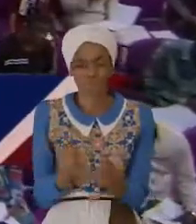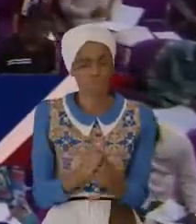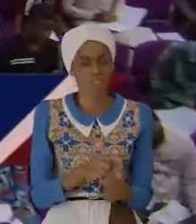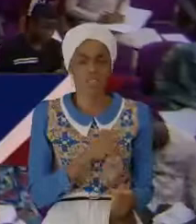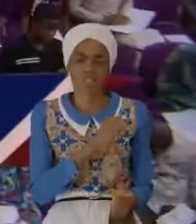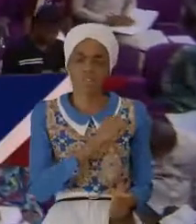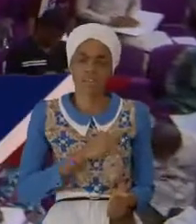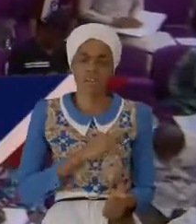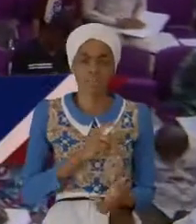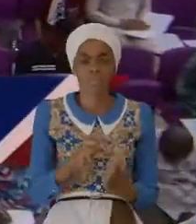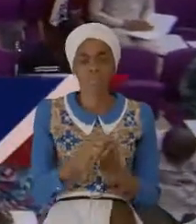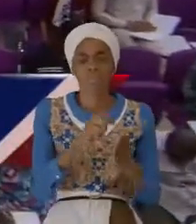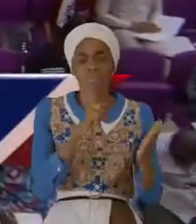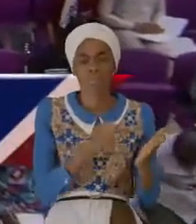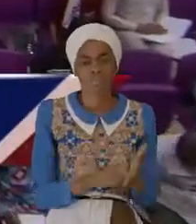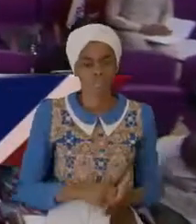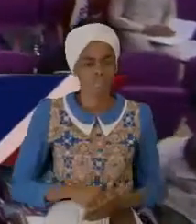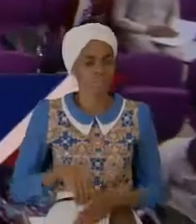tradition